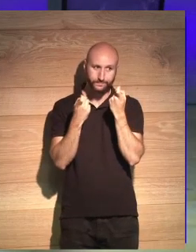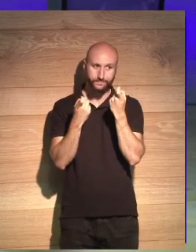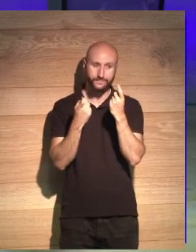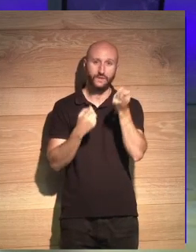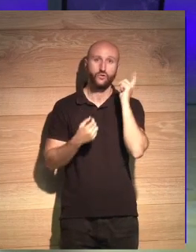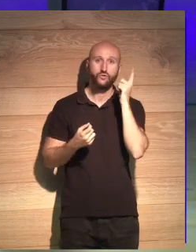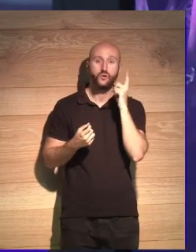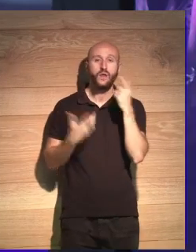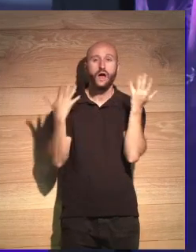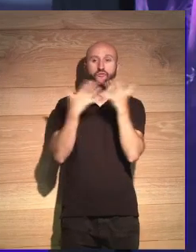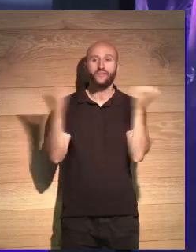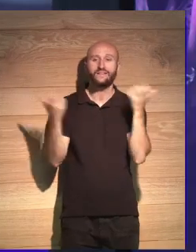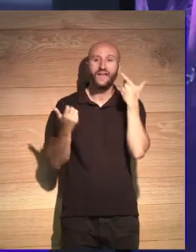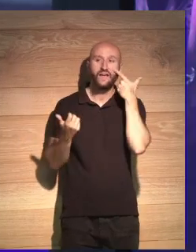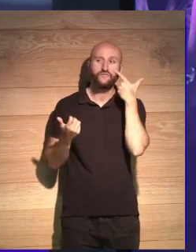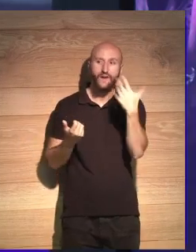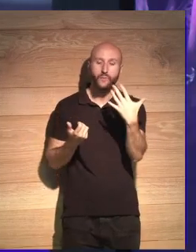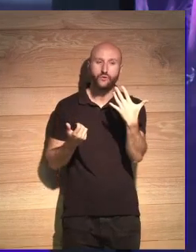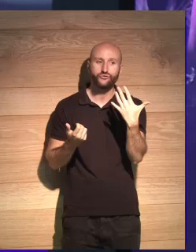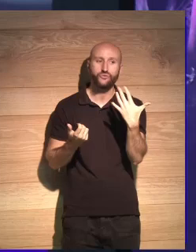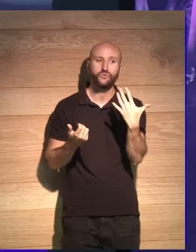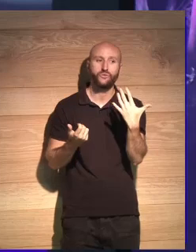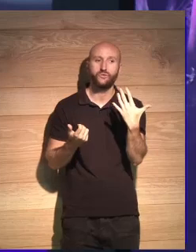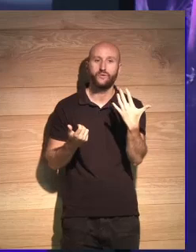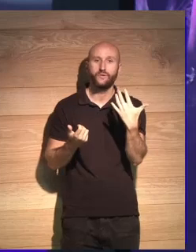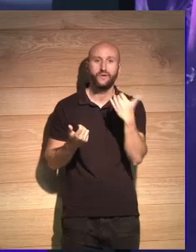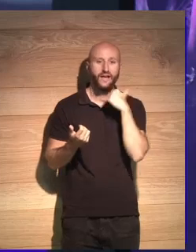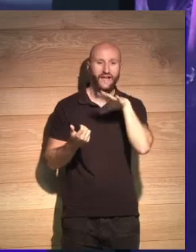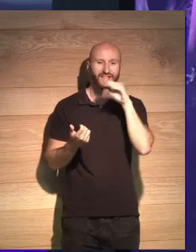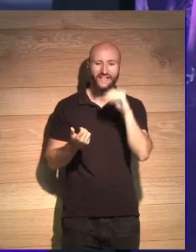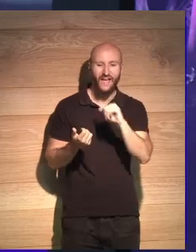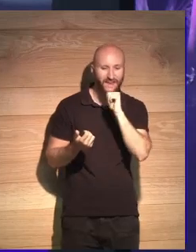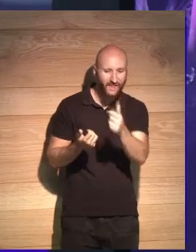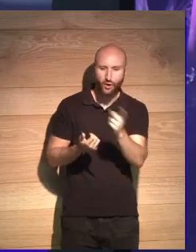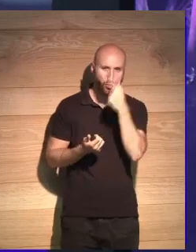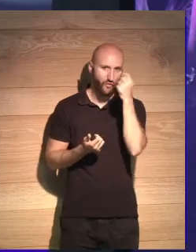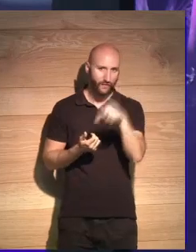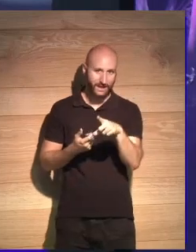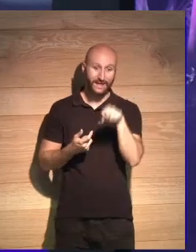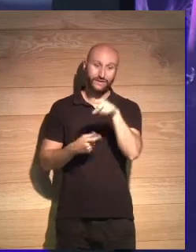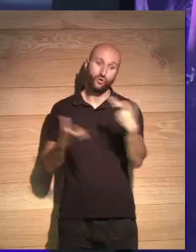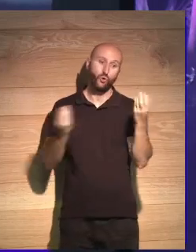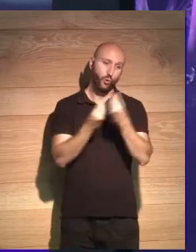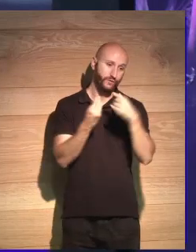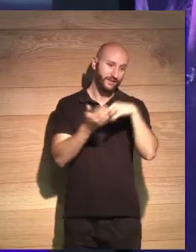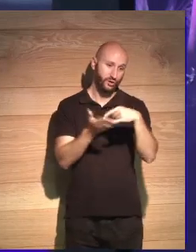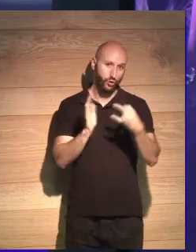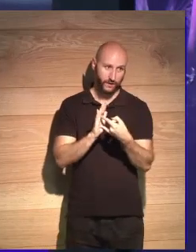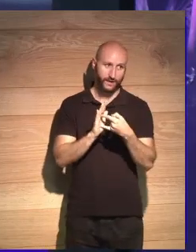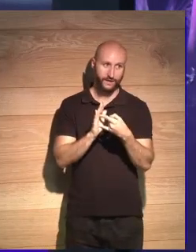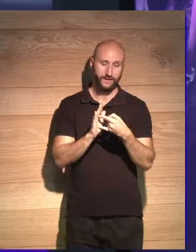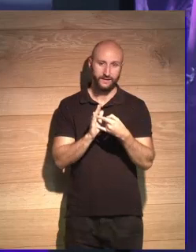technology, the technology that uses water, and it not only gives you a famous sentence, and it combines it